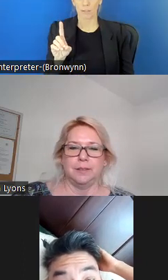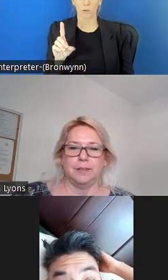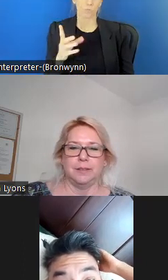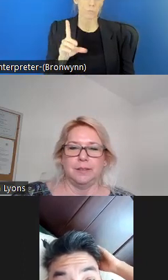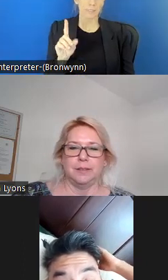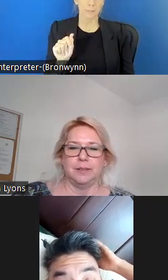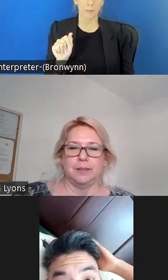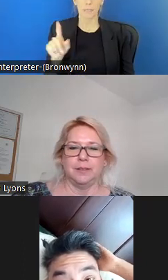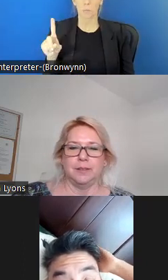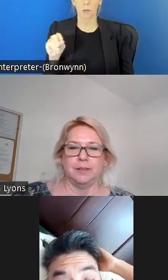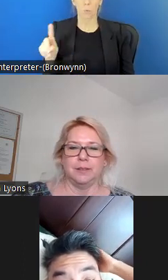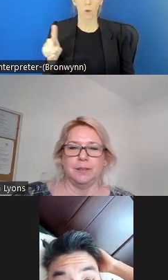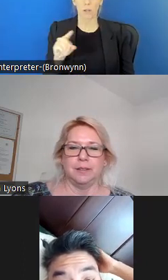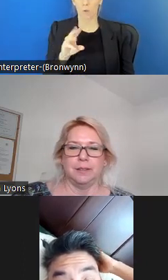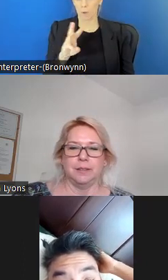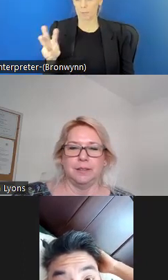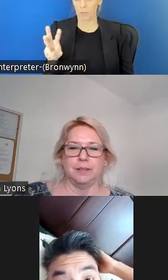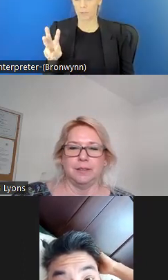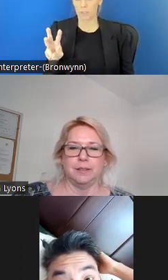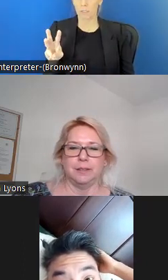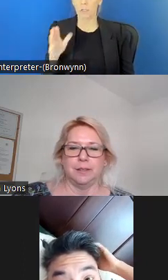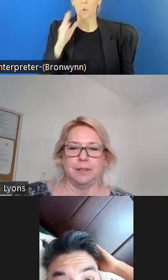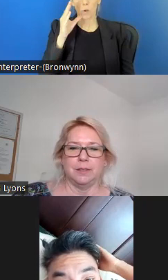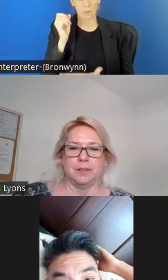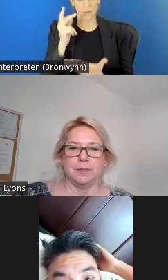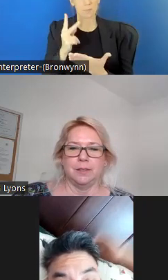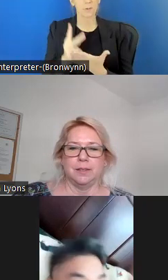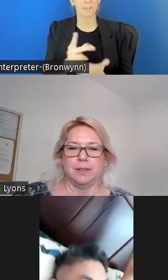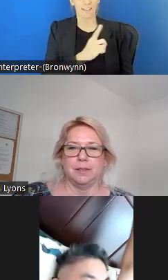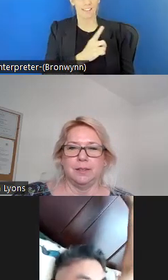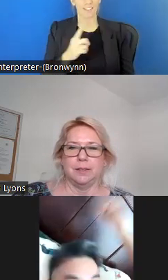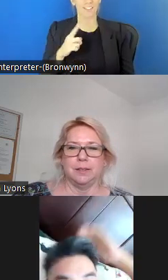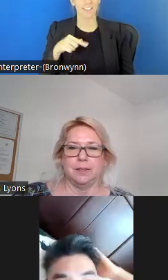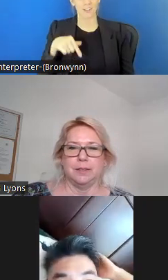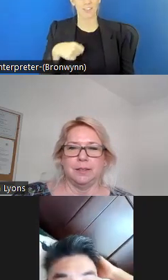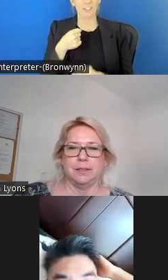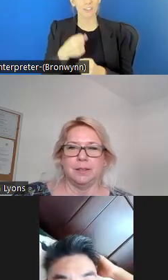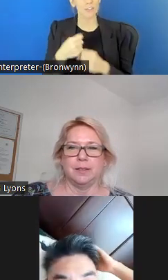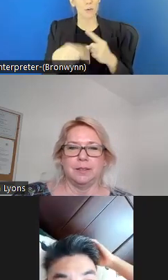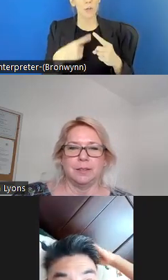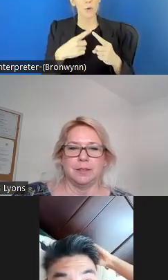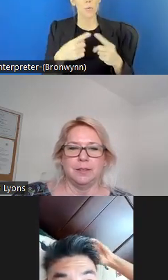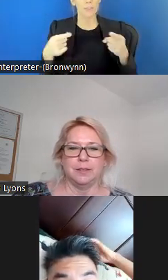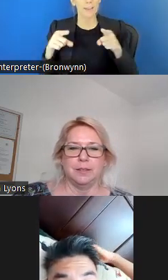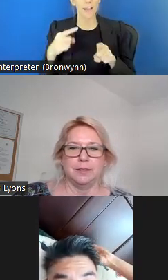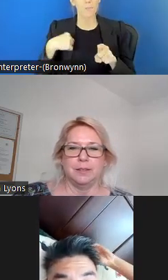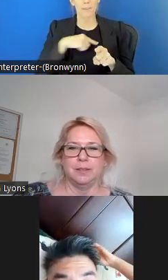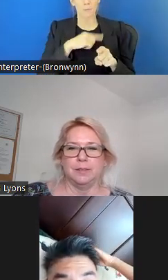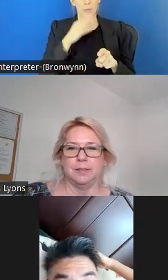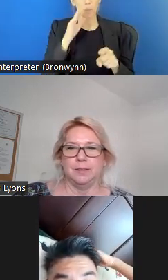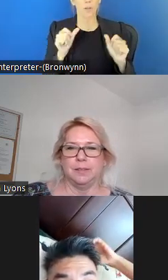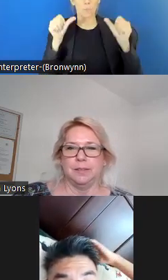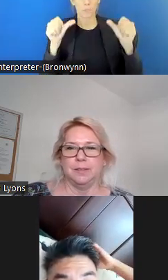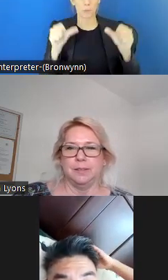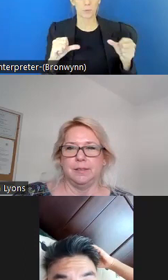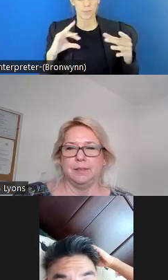101 website is going to be approved at legislature this year. So when that happens, we will be putting the link to it right